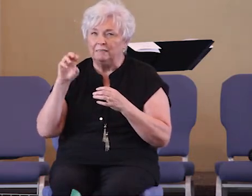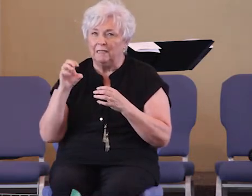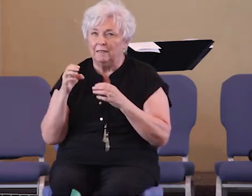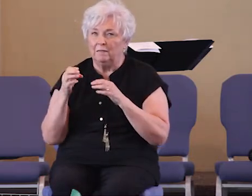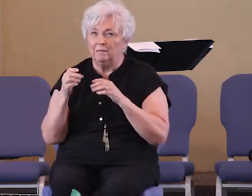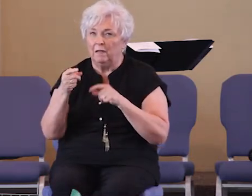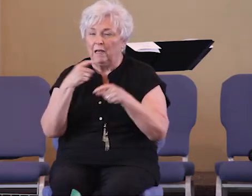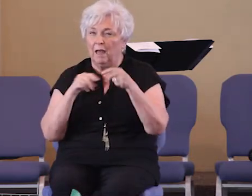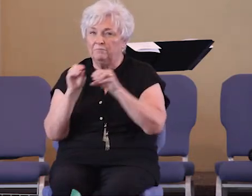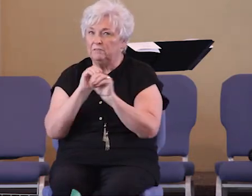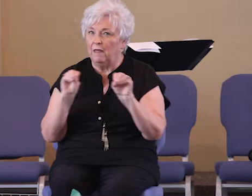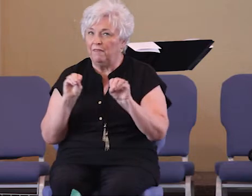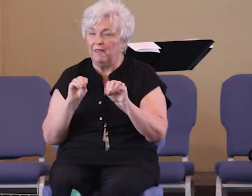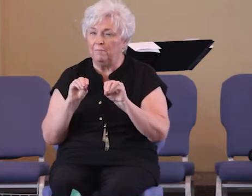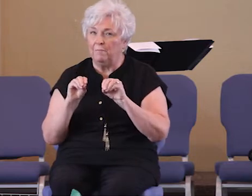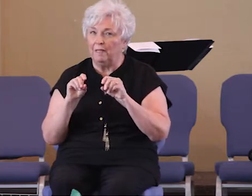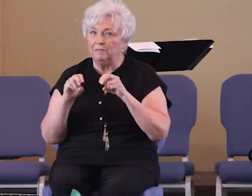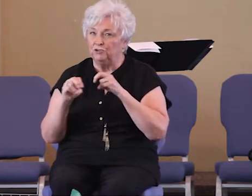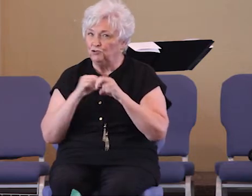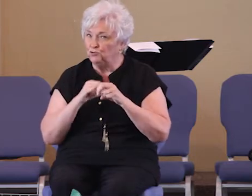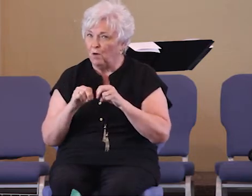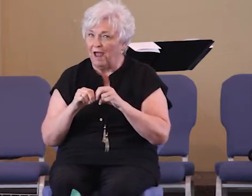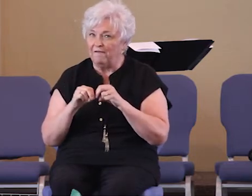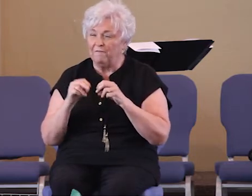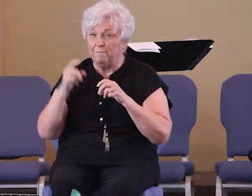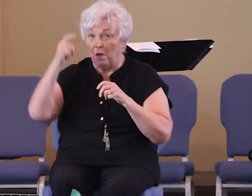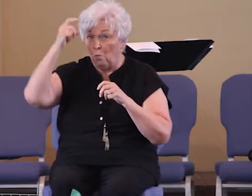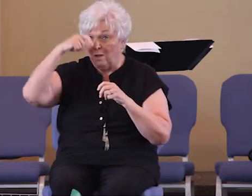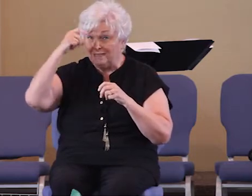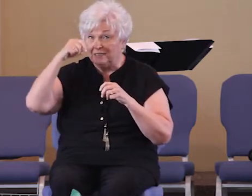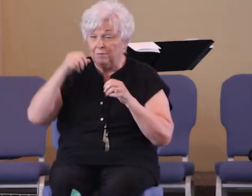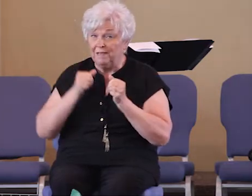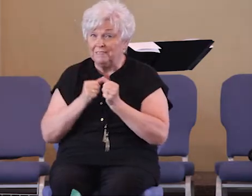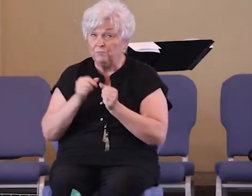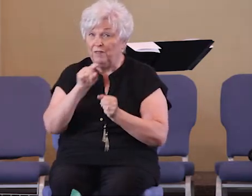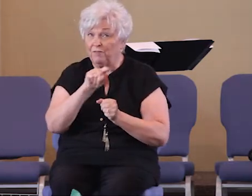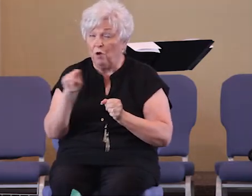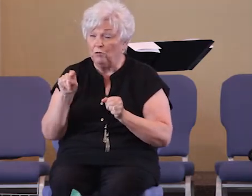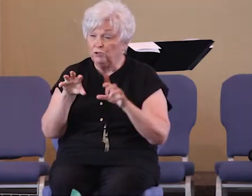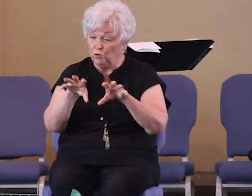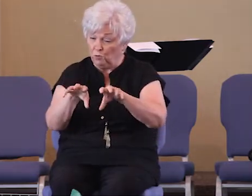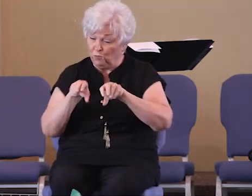with those who receive counsel. Are you open to suggestions?